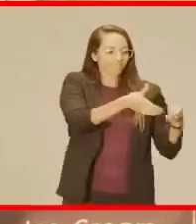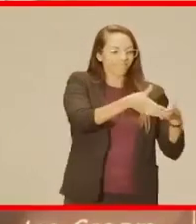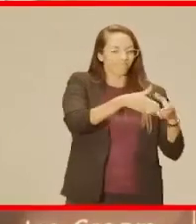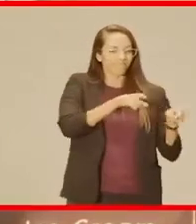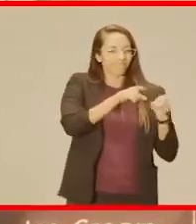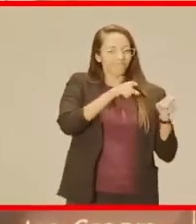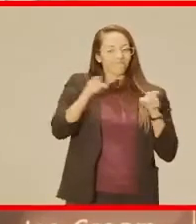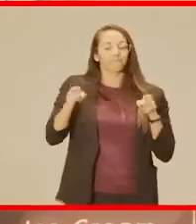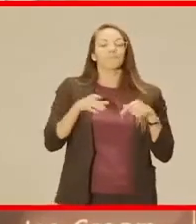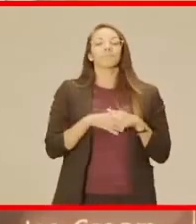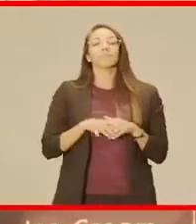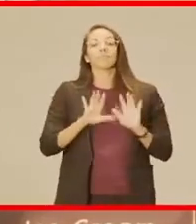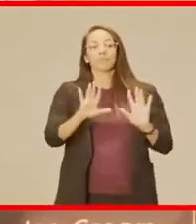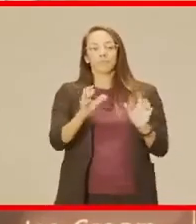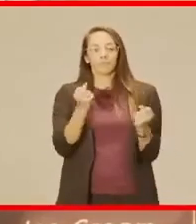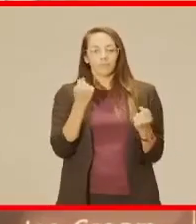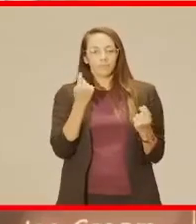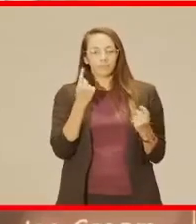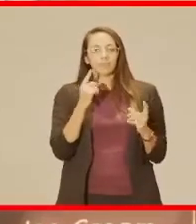Now,